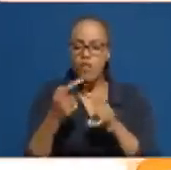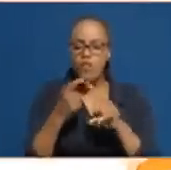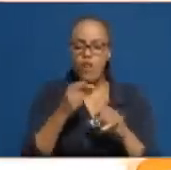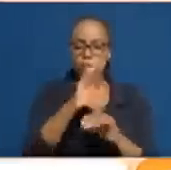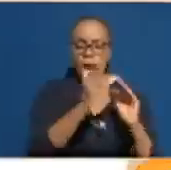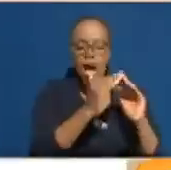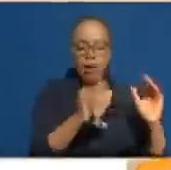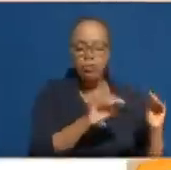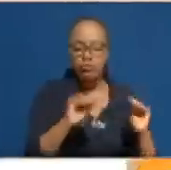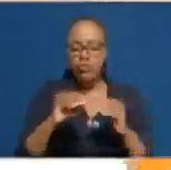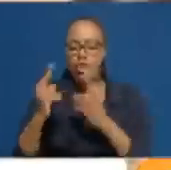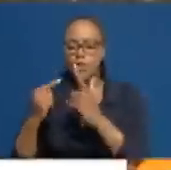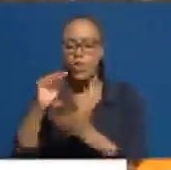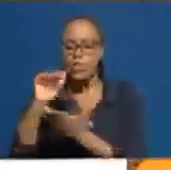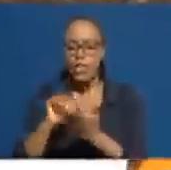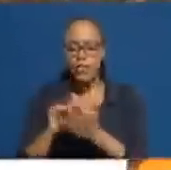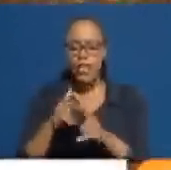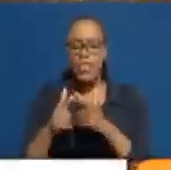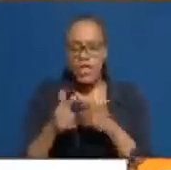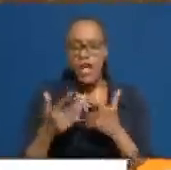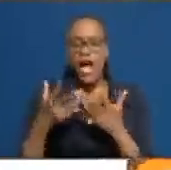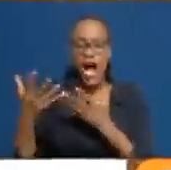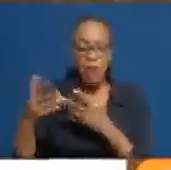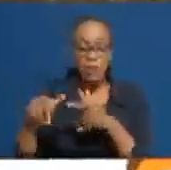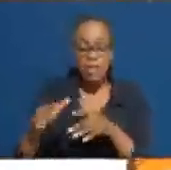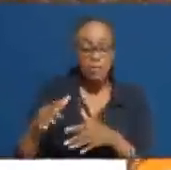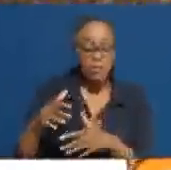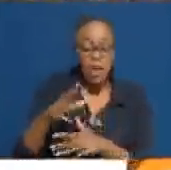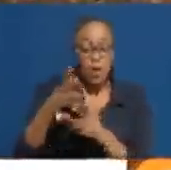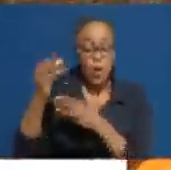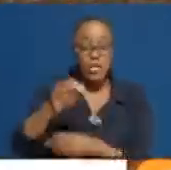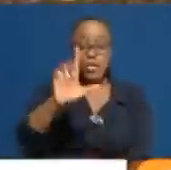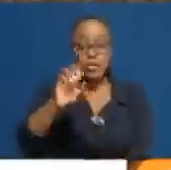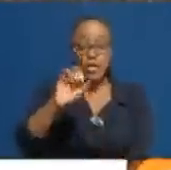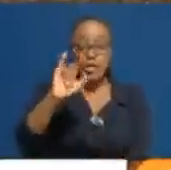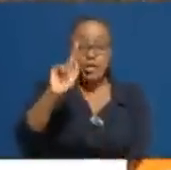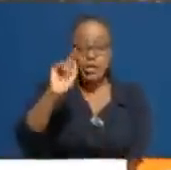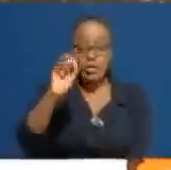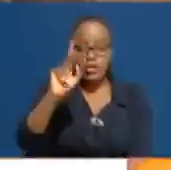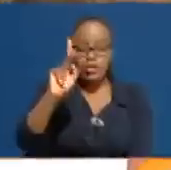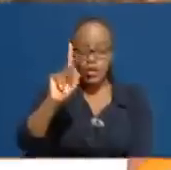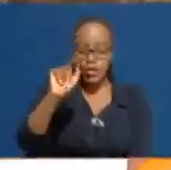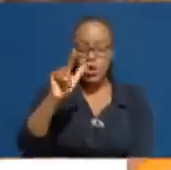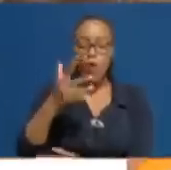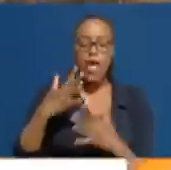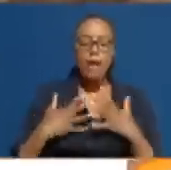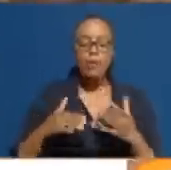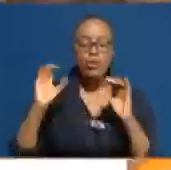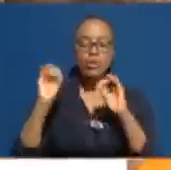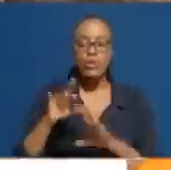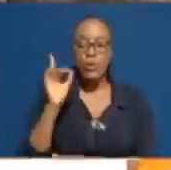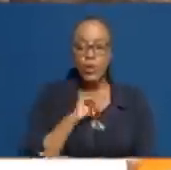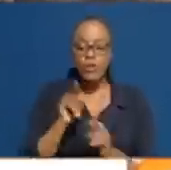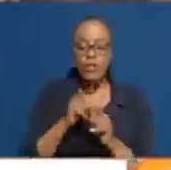his house to the tiling center and to Loitoktok, where his body was recovered Monday this week. This comes as the